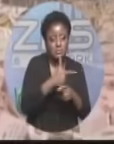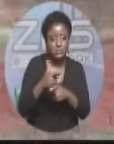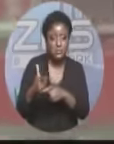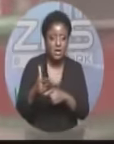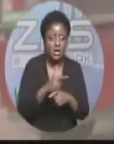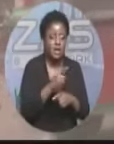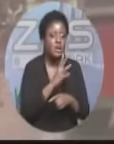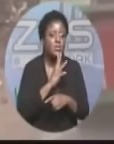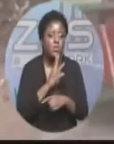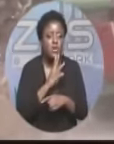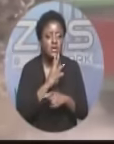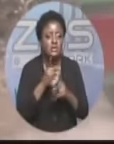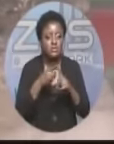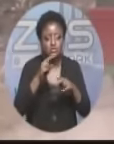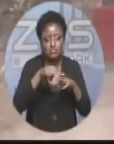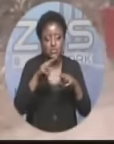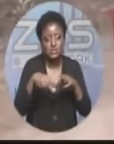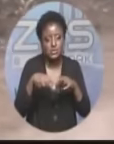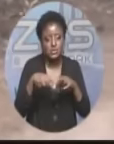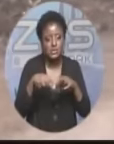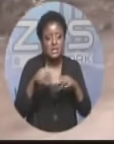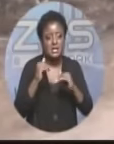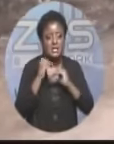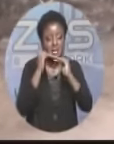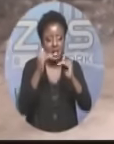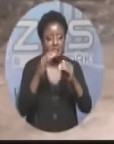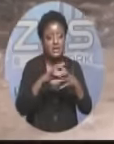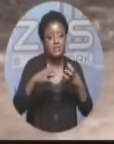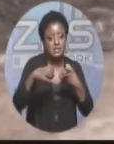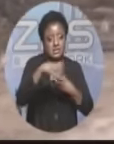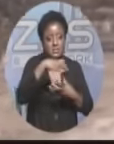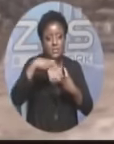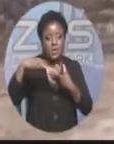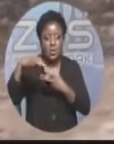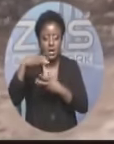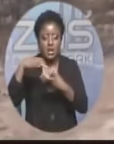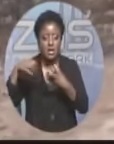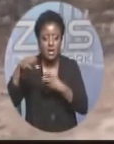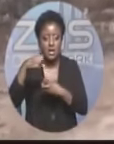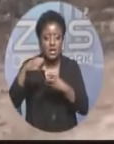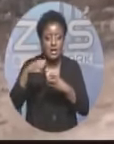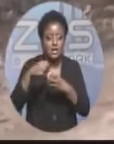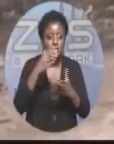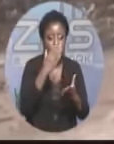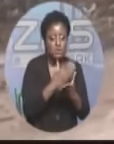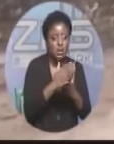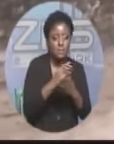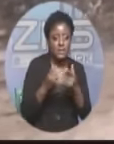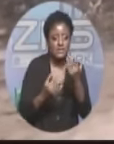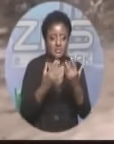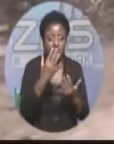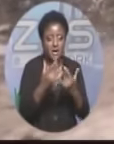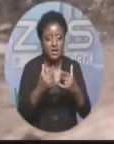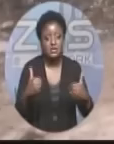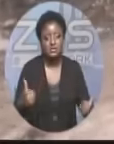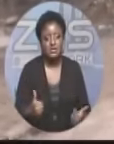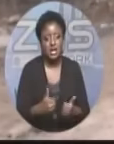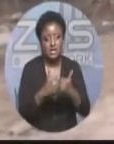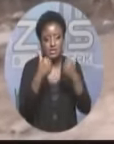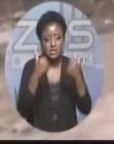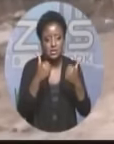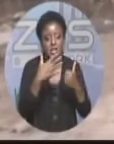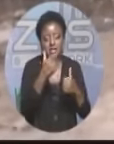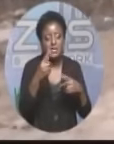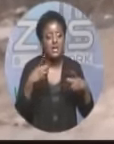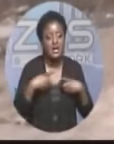smoke. Chief Operations Officer Michael Cox says extinguishing the blaze has been challenging as they accumulated a lot of stock for